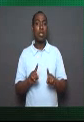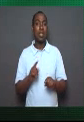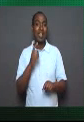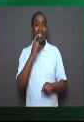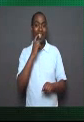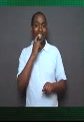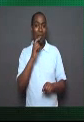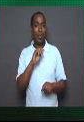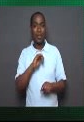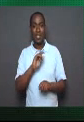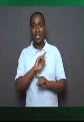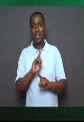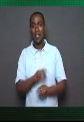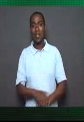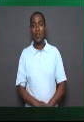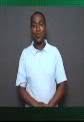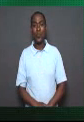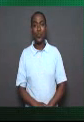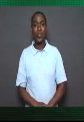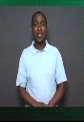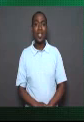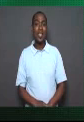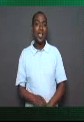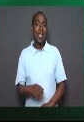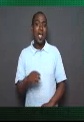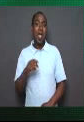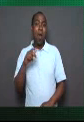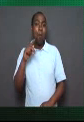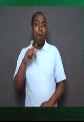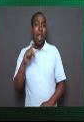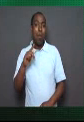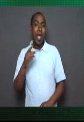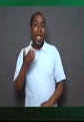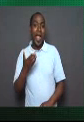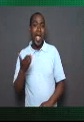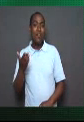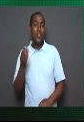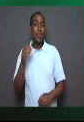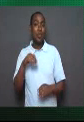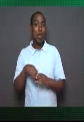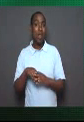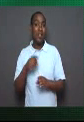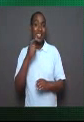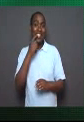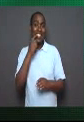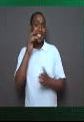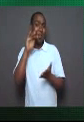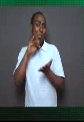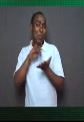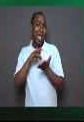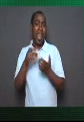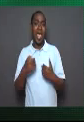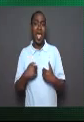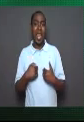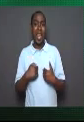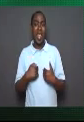enamel. The pulp cavity is in the center of the tooth, and it